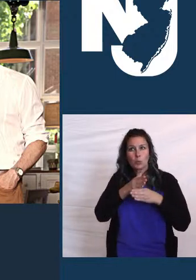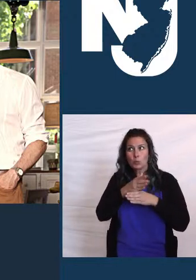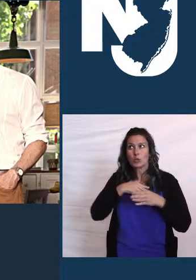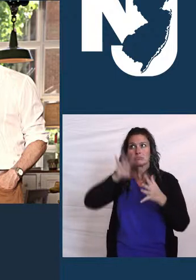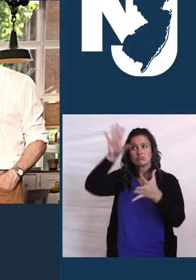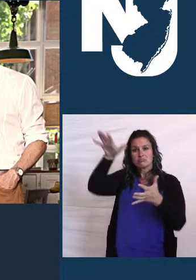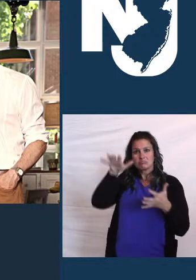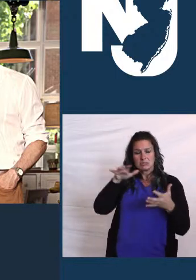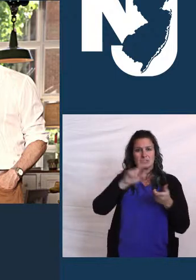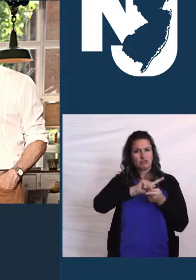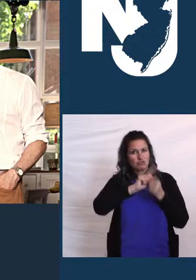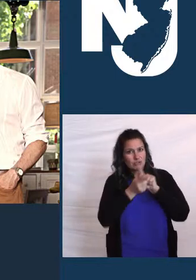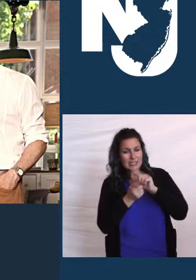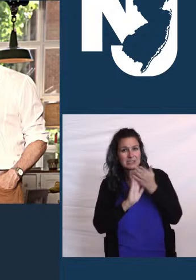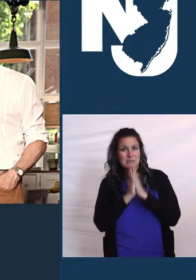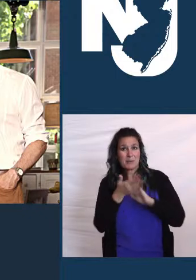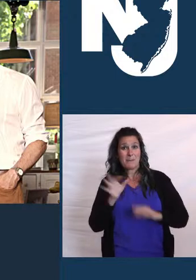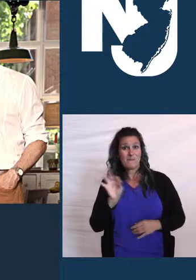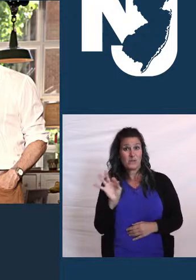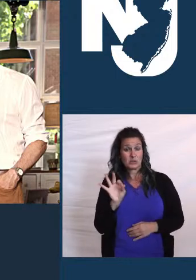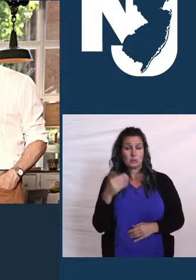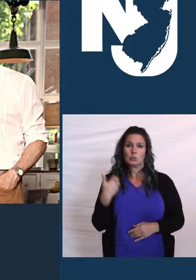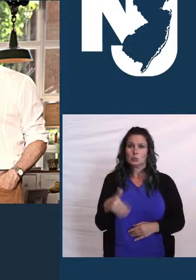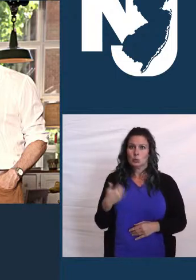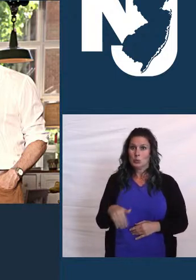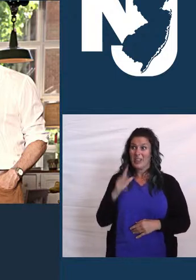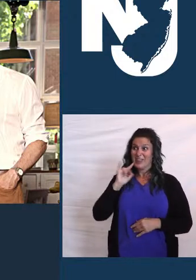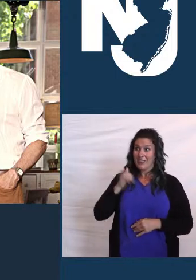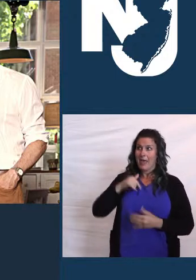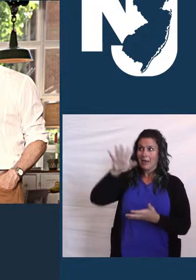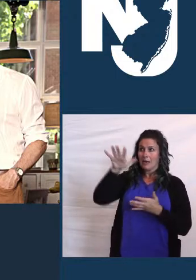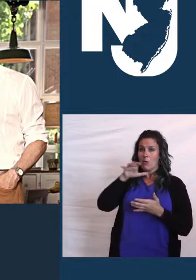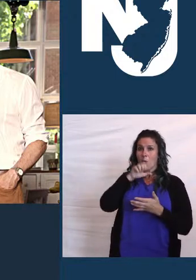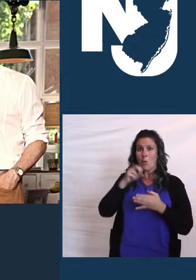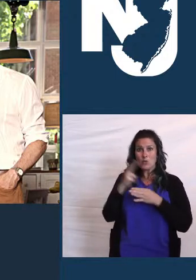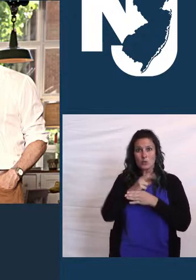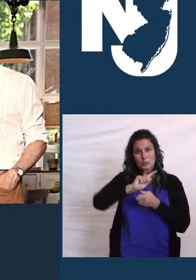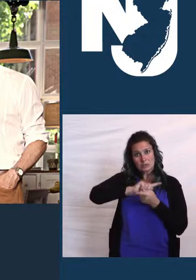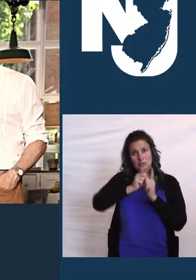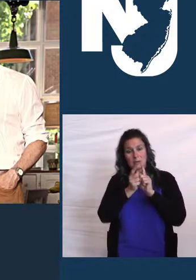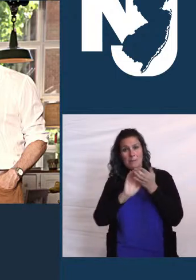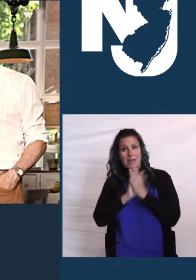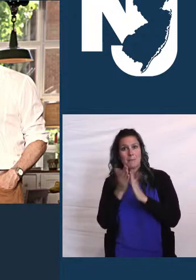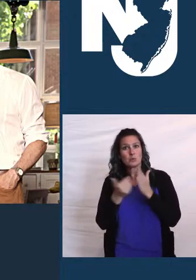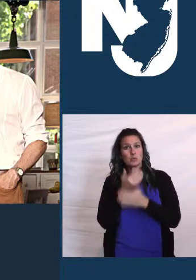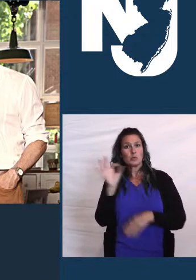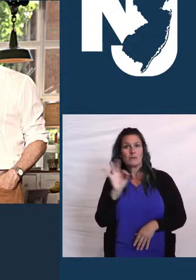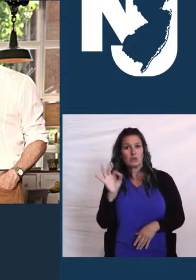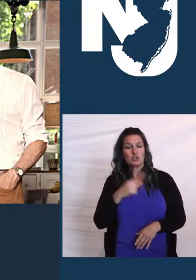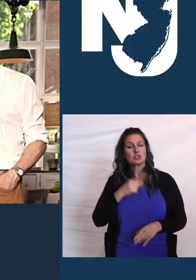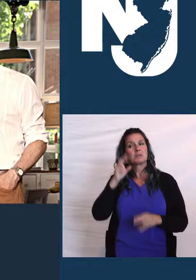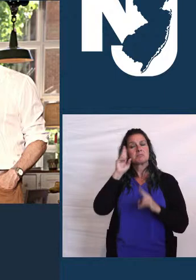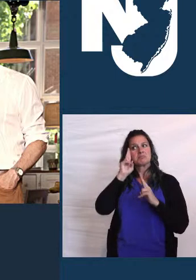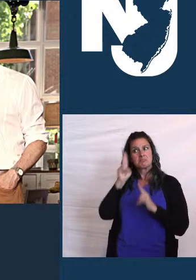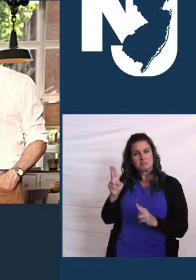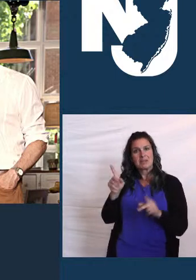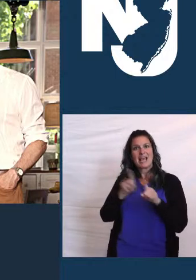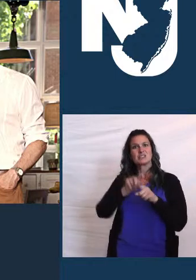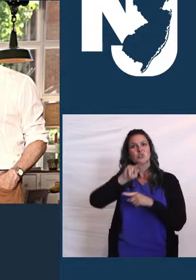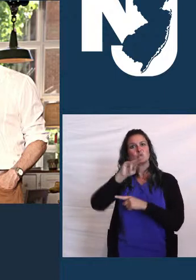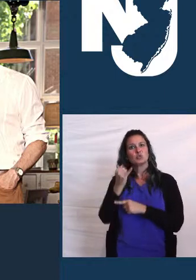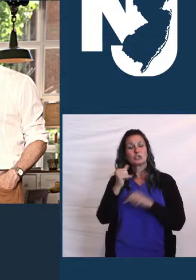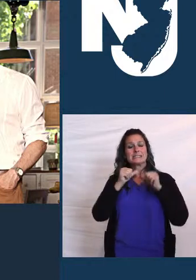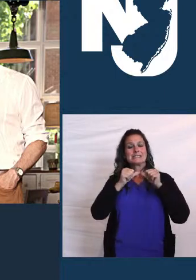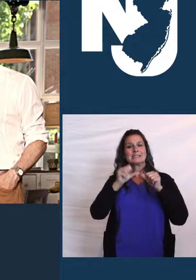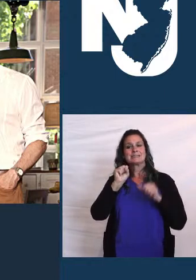barnwood. And in good part because of this, Homestead Princeton is the only furniture store recognized by the New Jersey